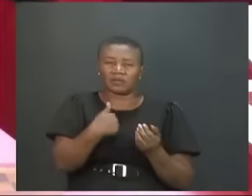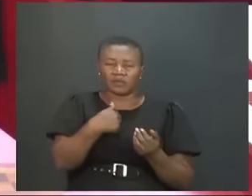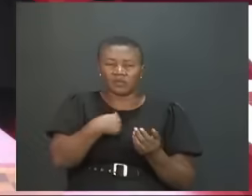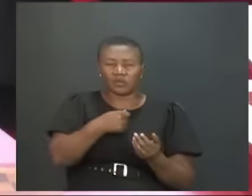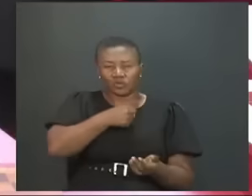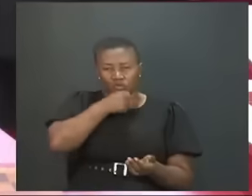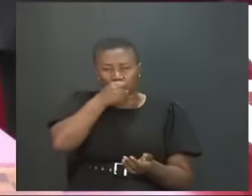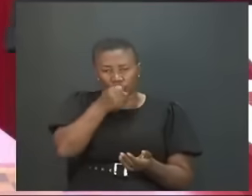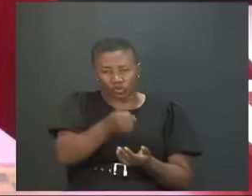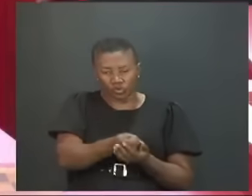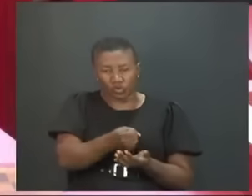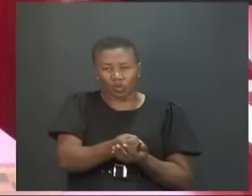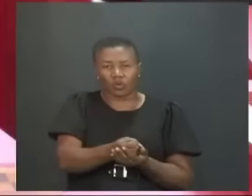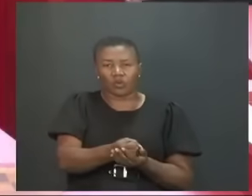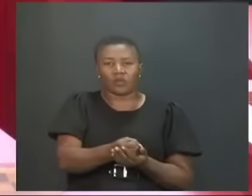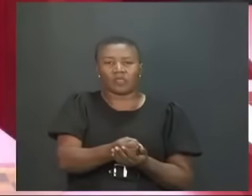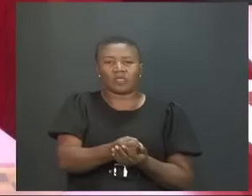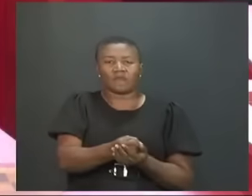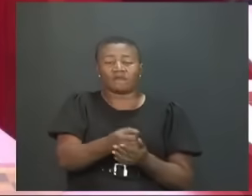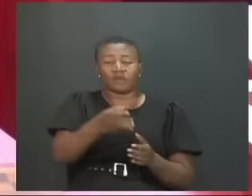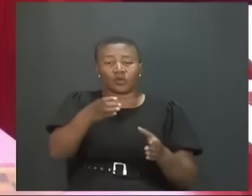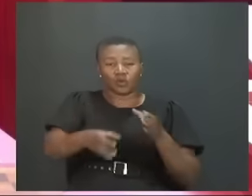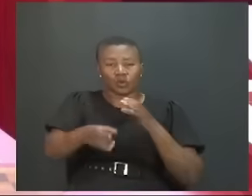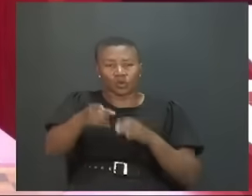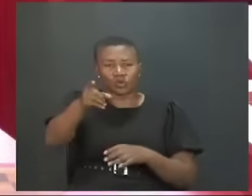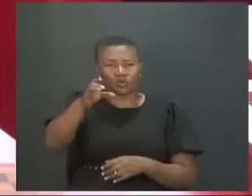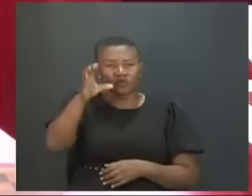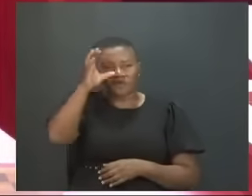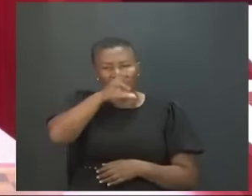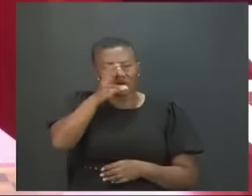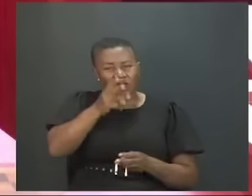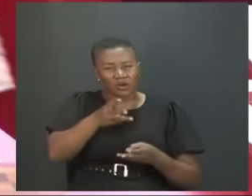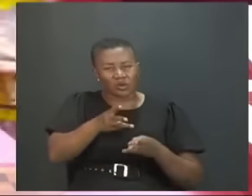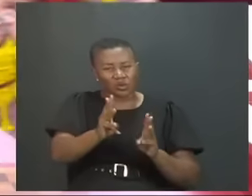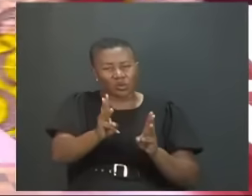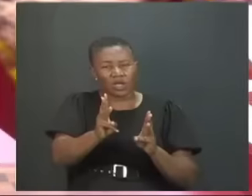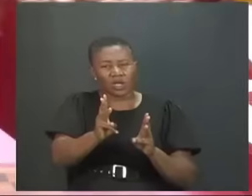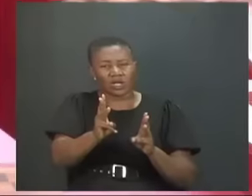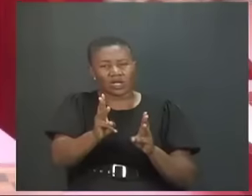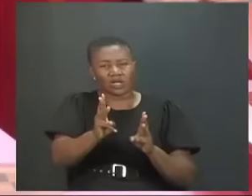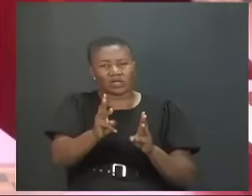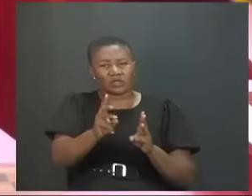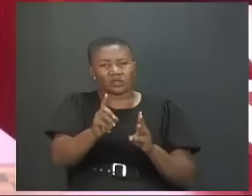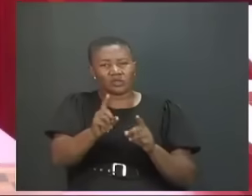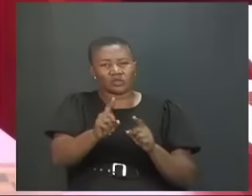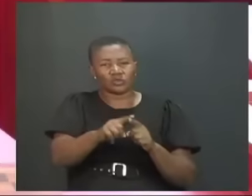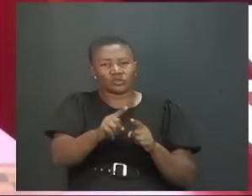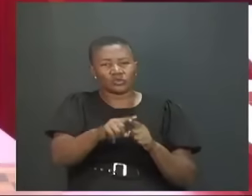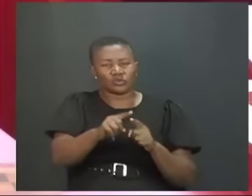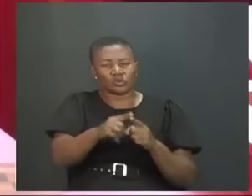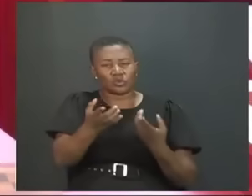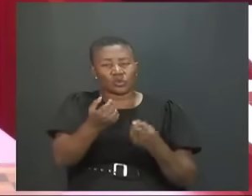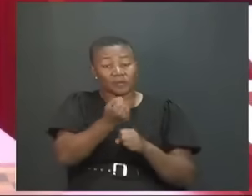court will find a way of crafting a mechanism for enforcing their decision.